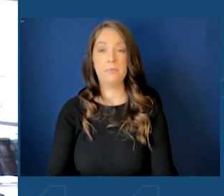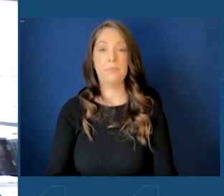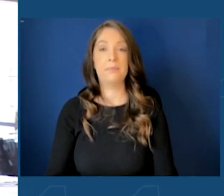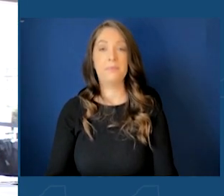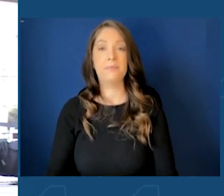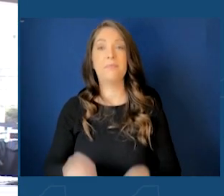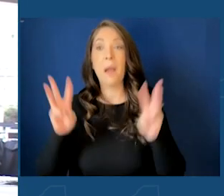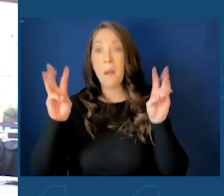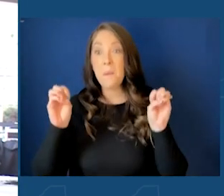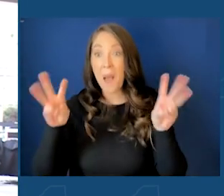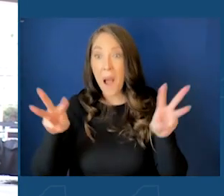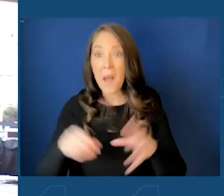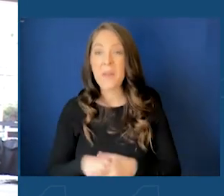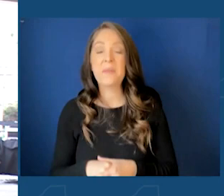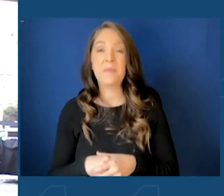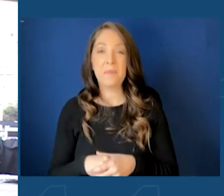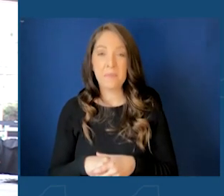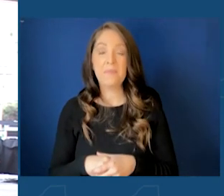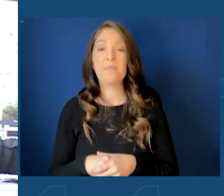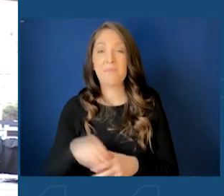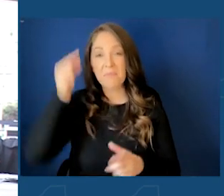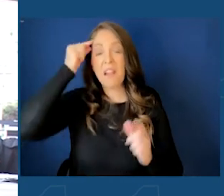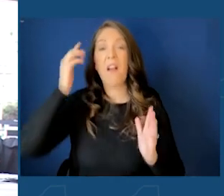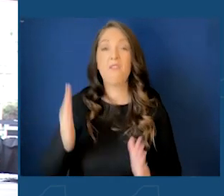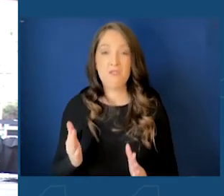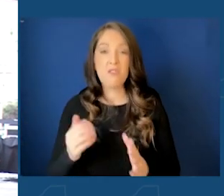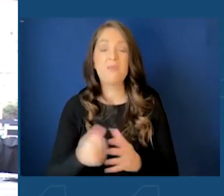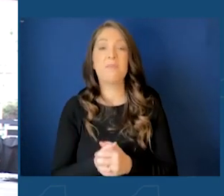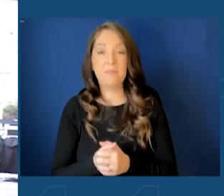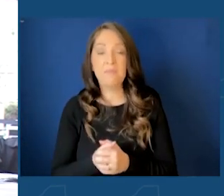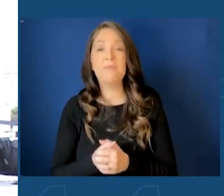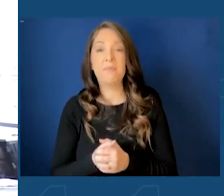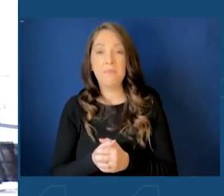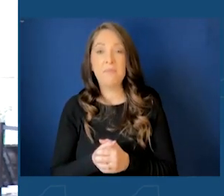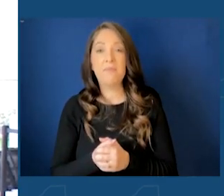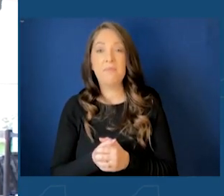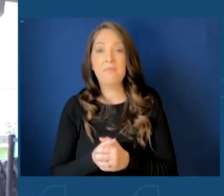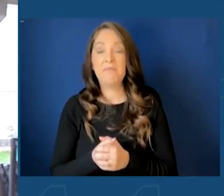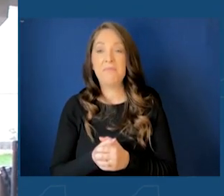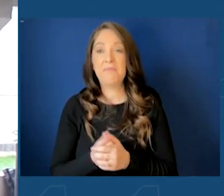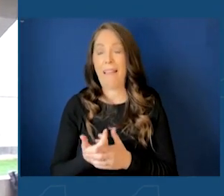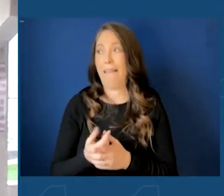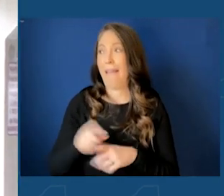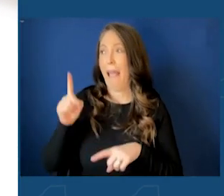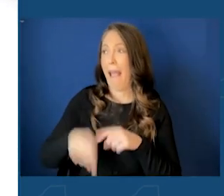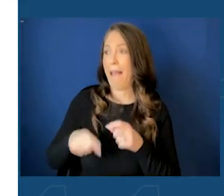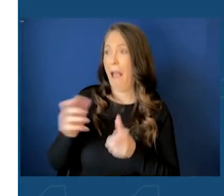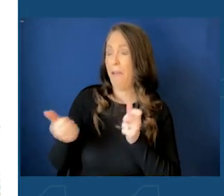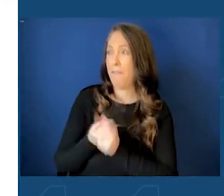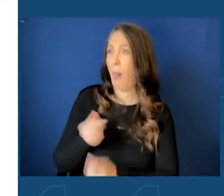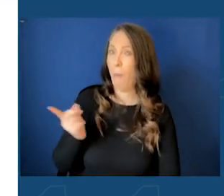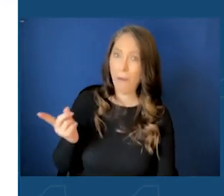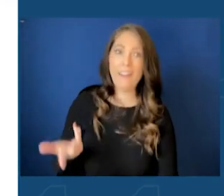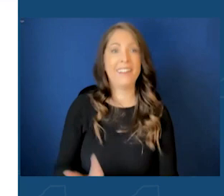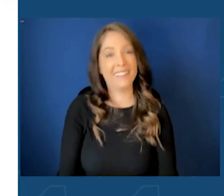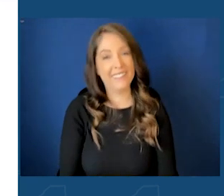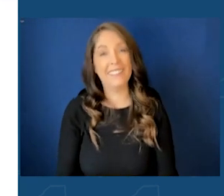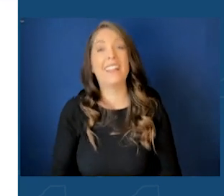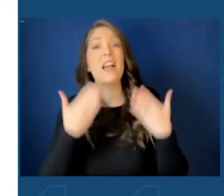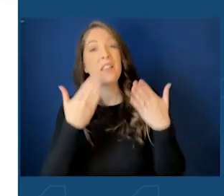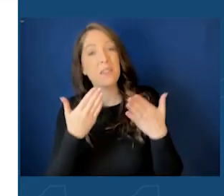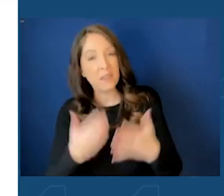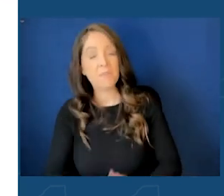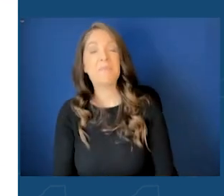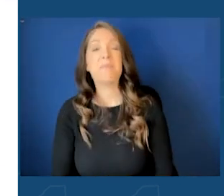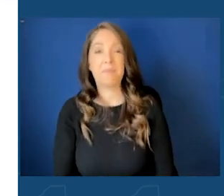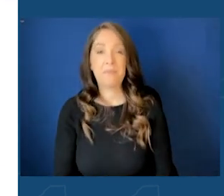Wow. Governor, tough act to follow, that governor. Thank you. Thank you for